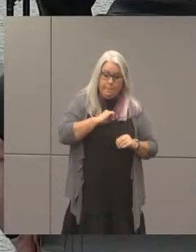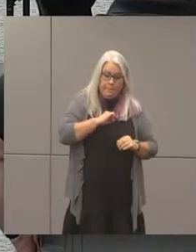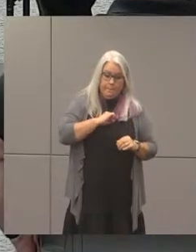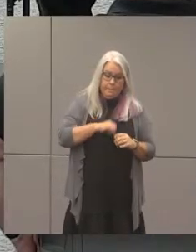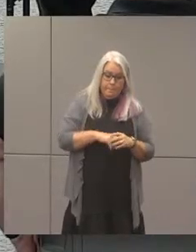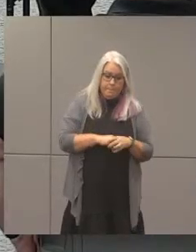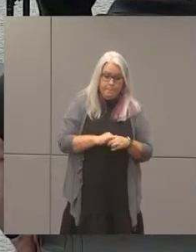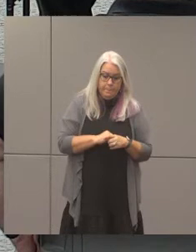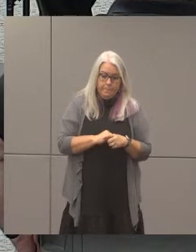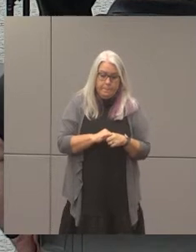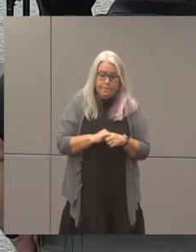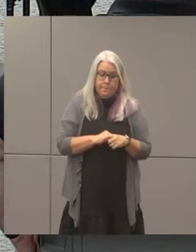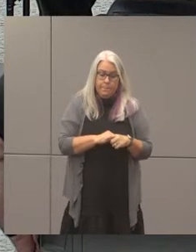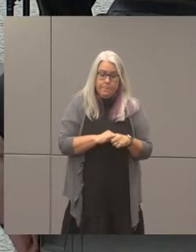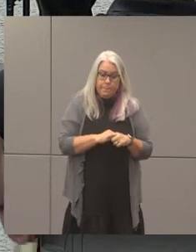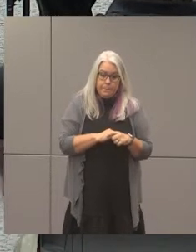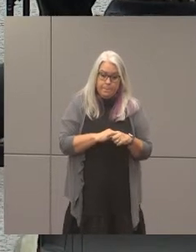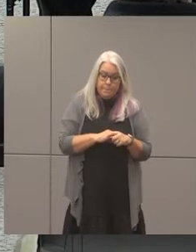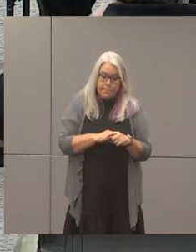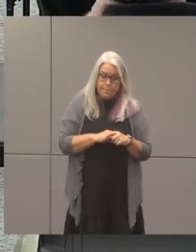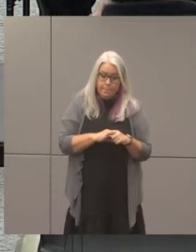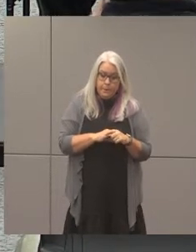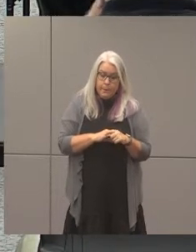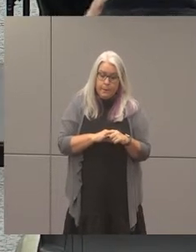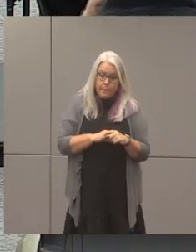it sounds like that the